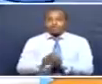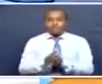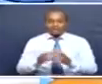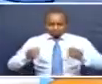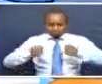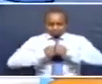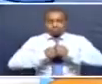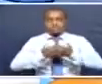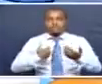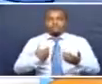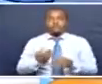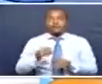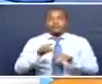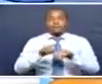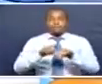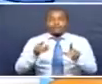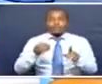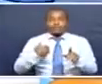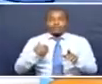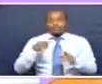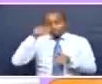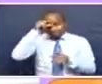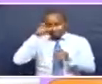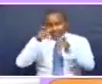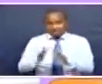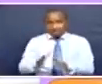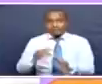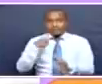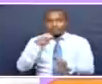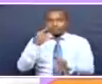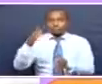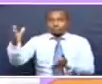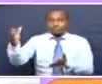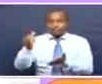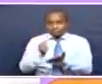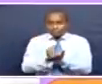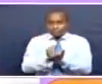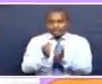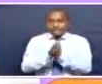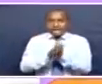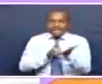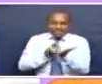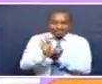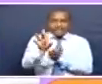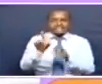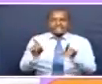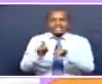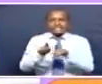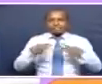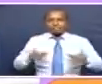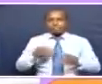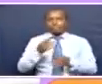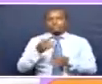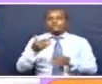have governors who are employed, and now they are firing the same people they employed. How would you be able to explain that?